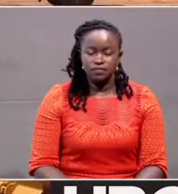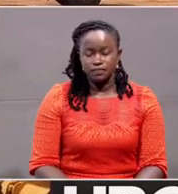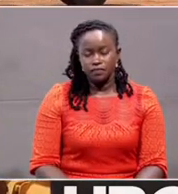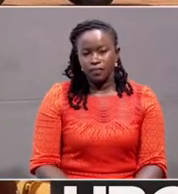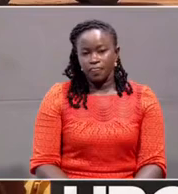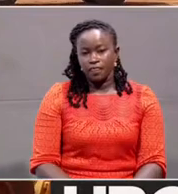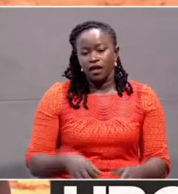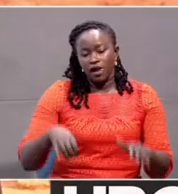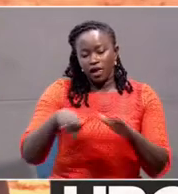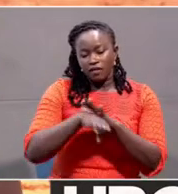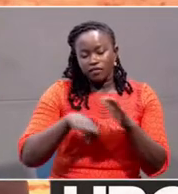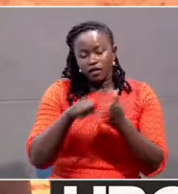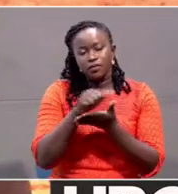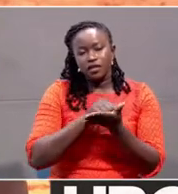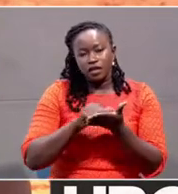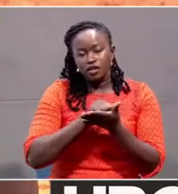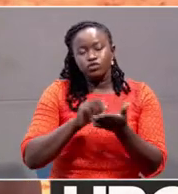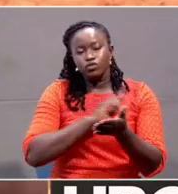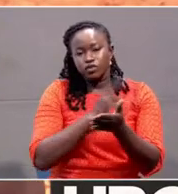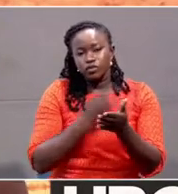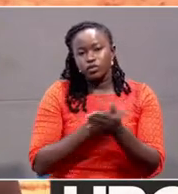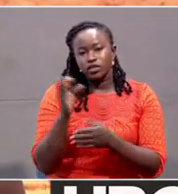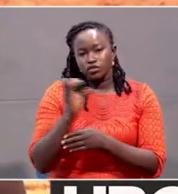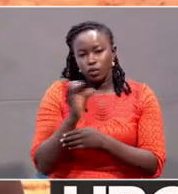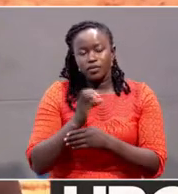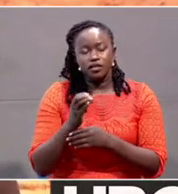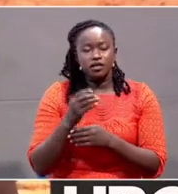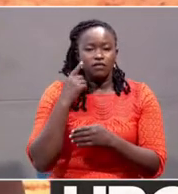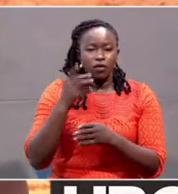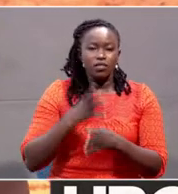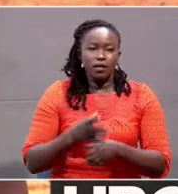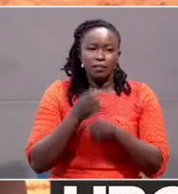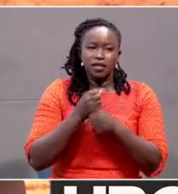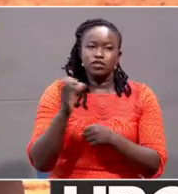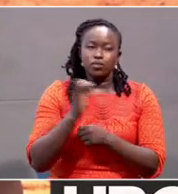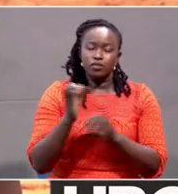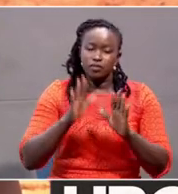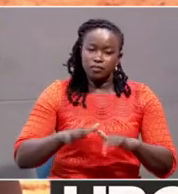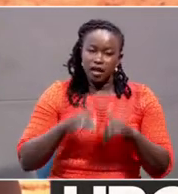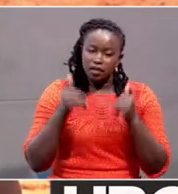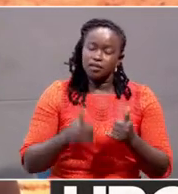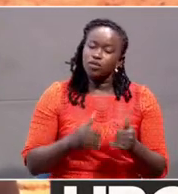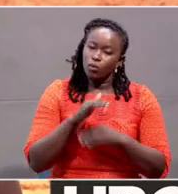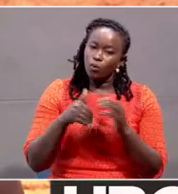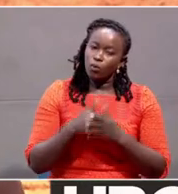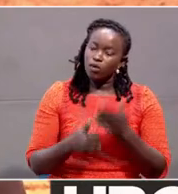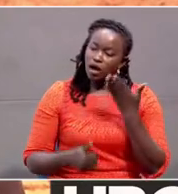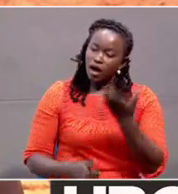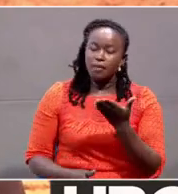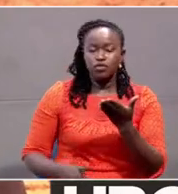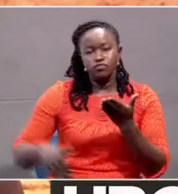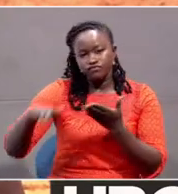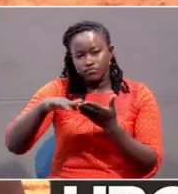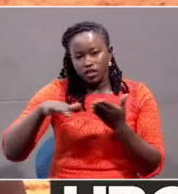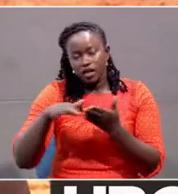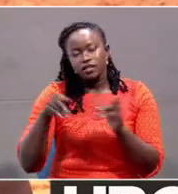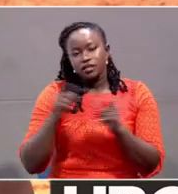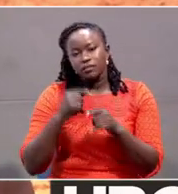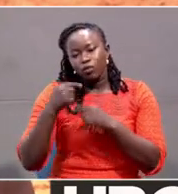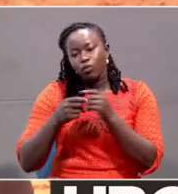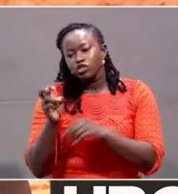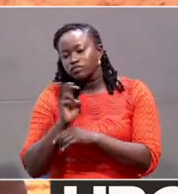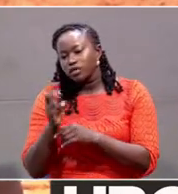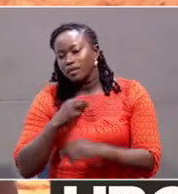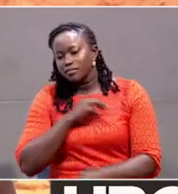The Environment and Natural Resources Committee with the Budget Committee of Parliament are here in the Albert and Graben on an oversight mission